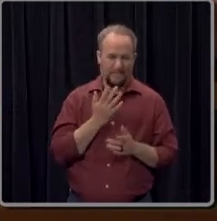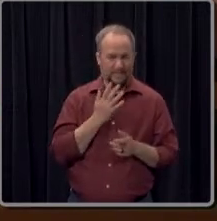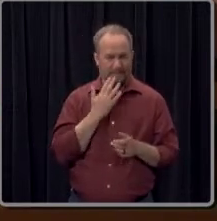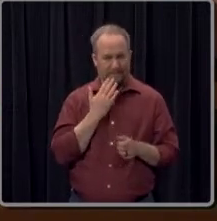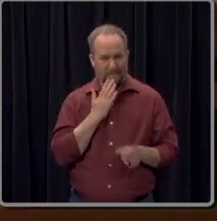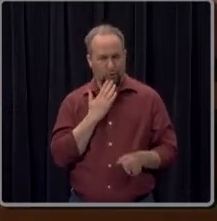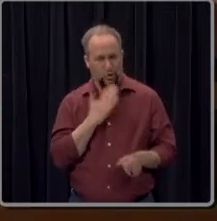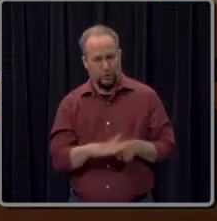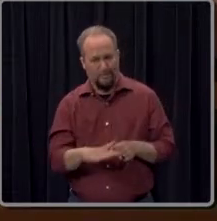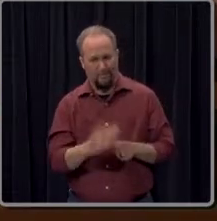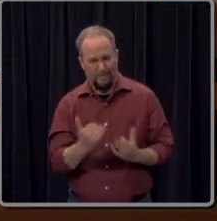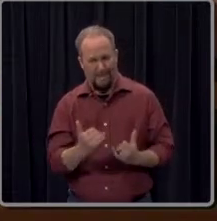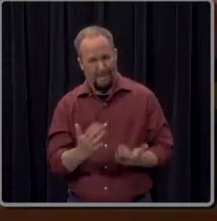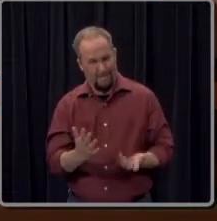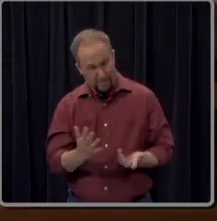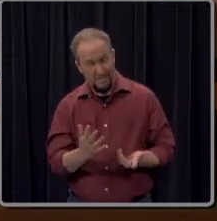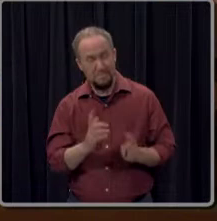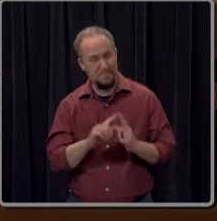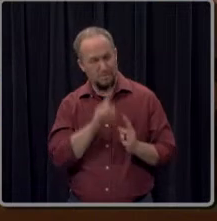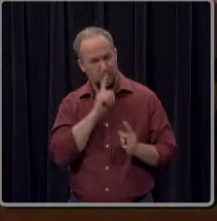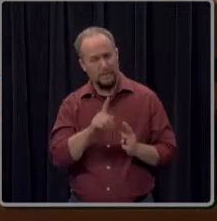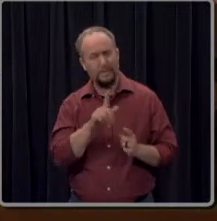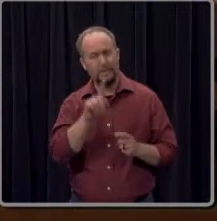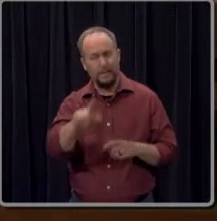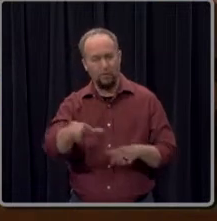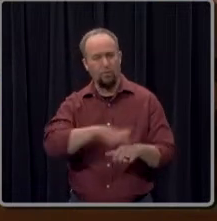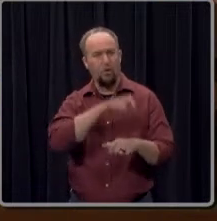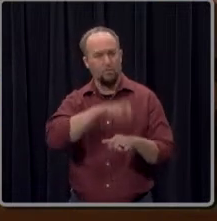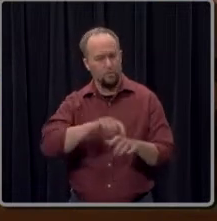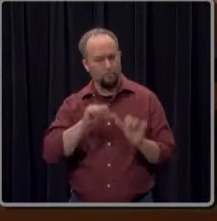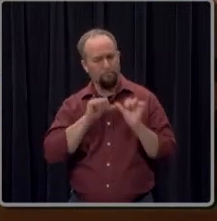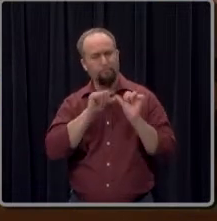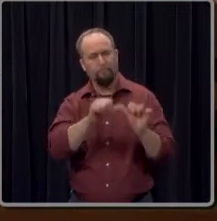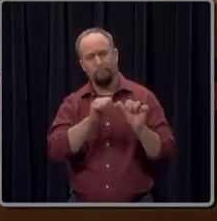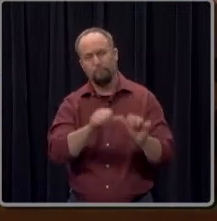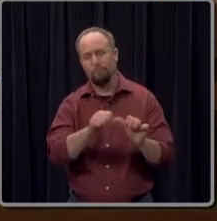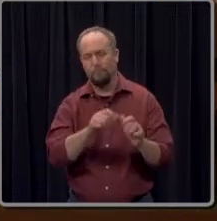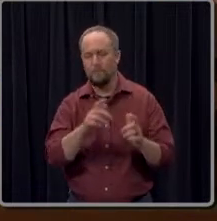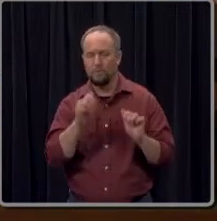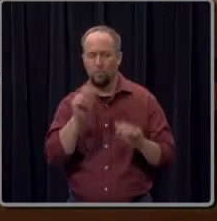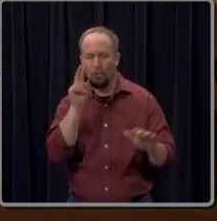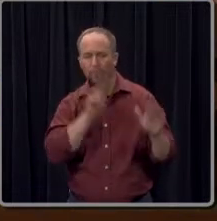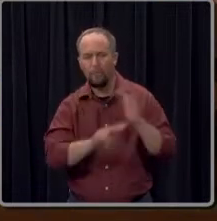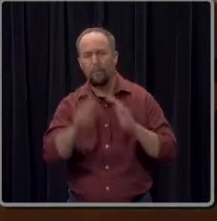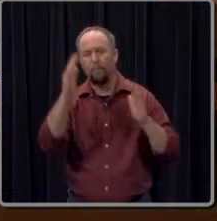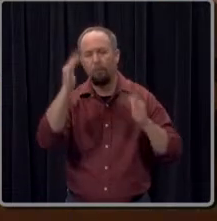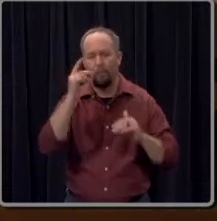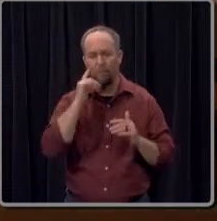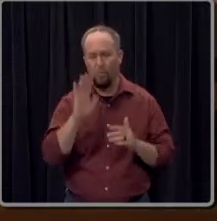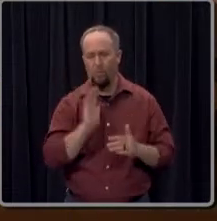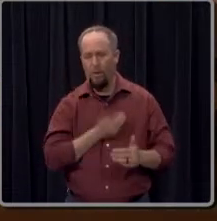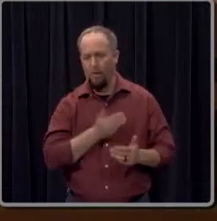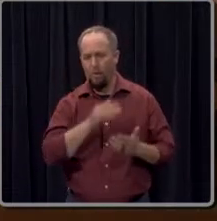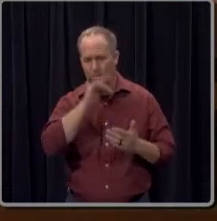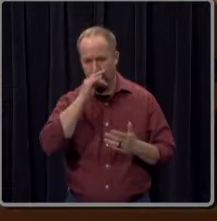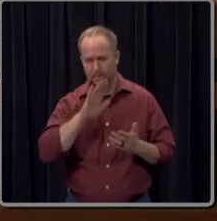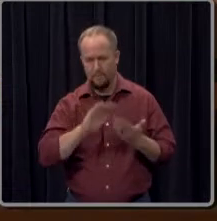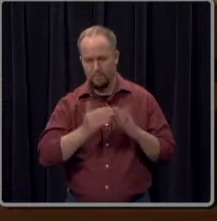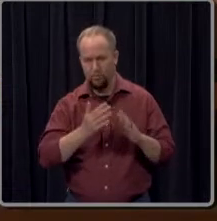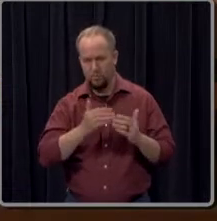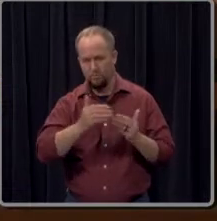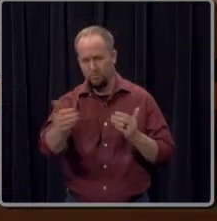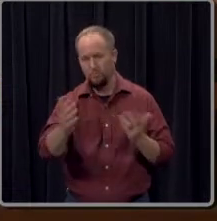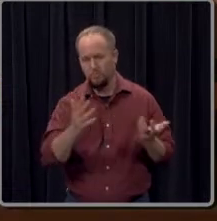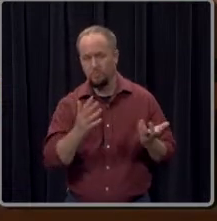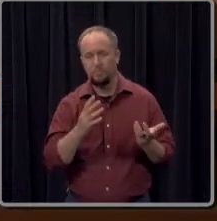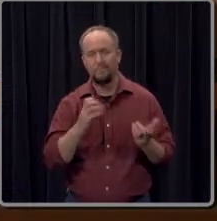to administratively put in place. And we need a long-term solution so we have predictable expectations for our kids in our community moving forward.